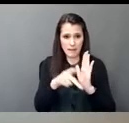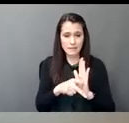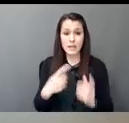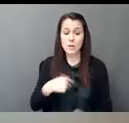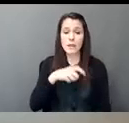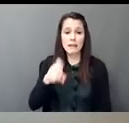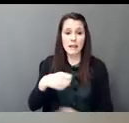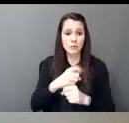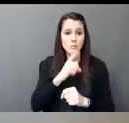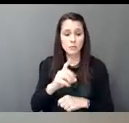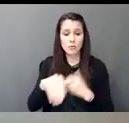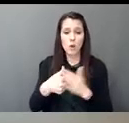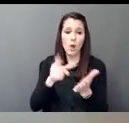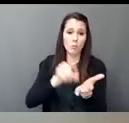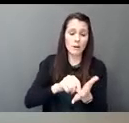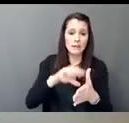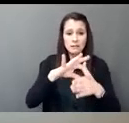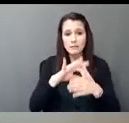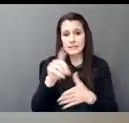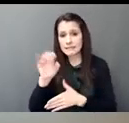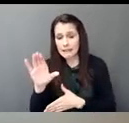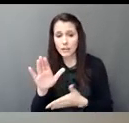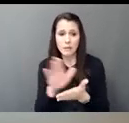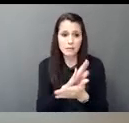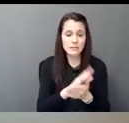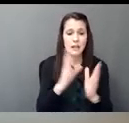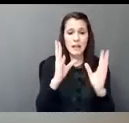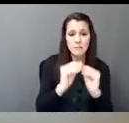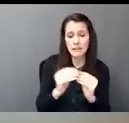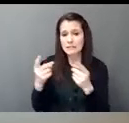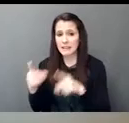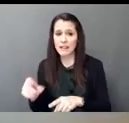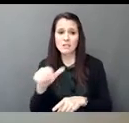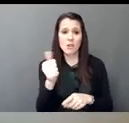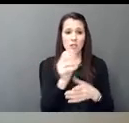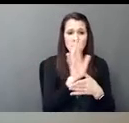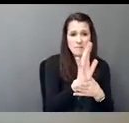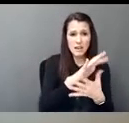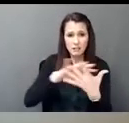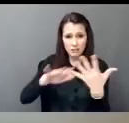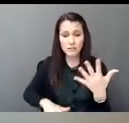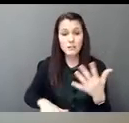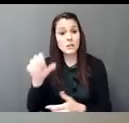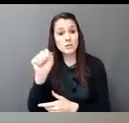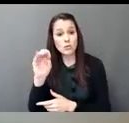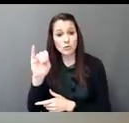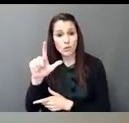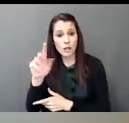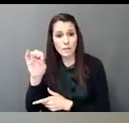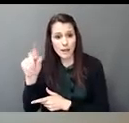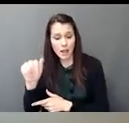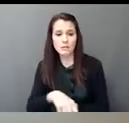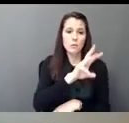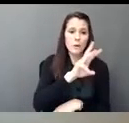printed materials and documents, meetings and events, videos and other media production, social media, websites,